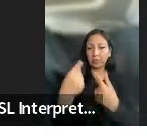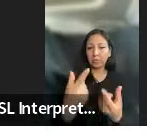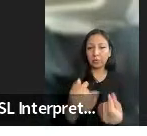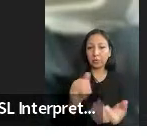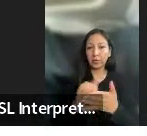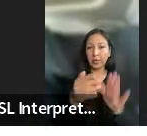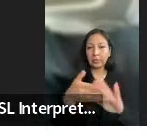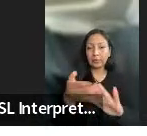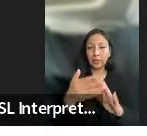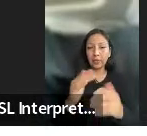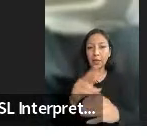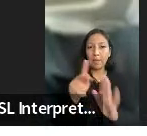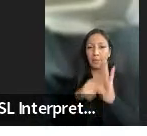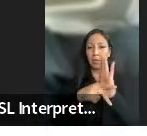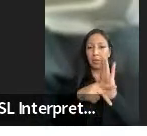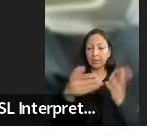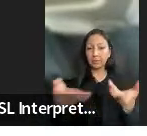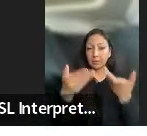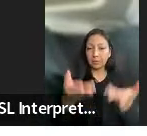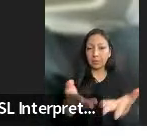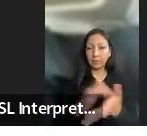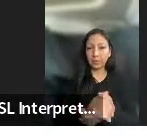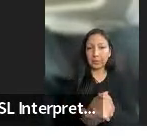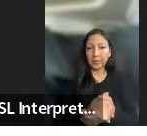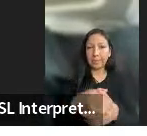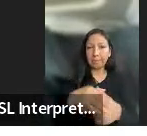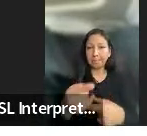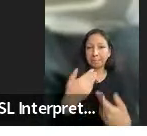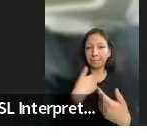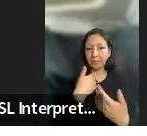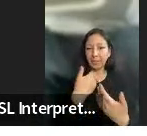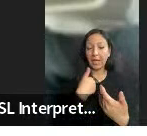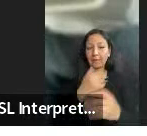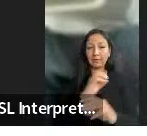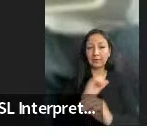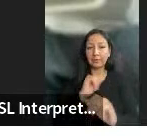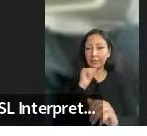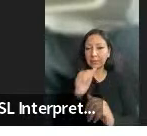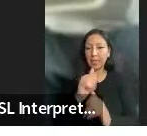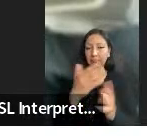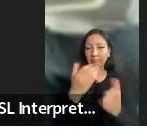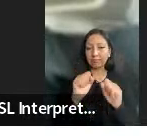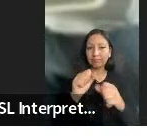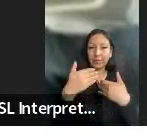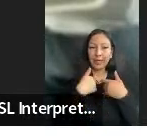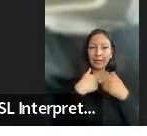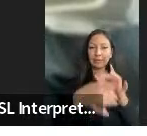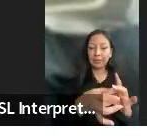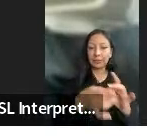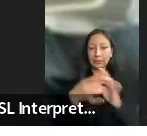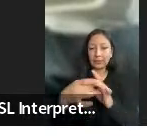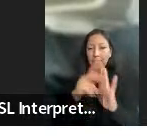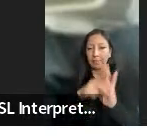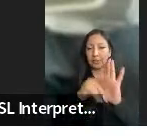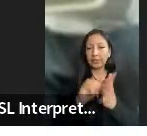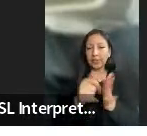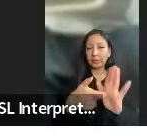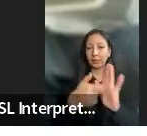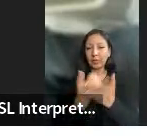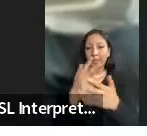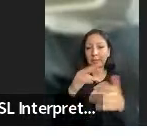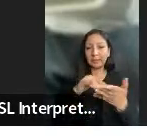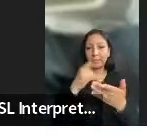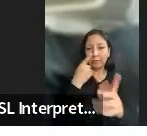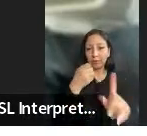been developing the policy proposal. And we have intentionally not undertaken policies that would require a study of an